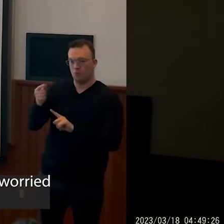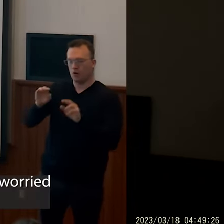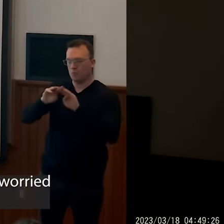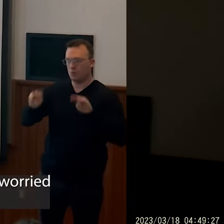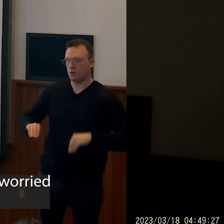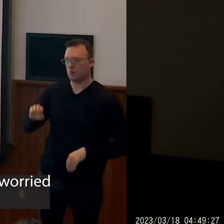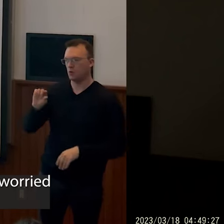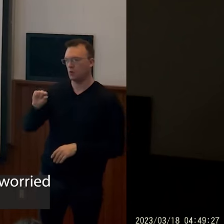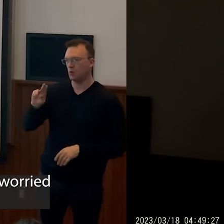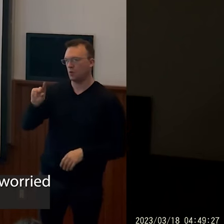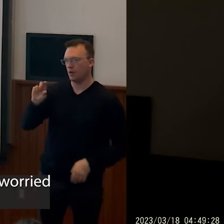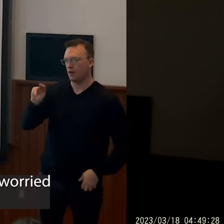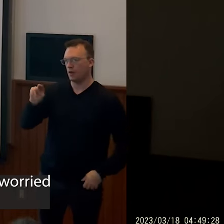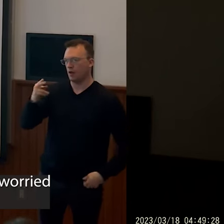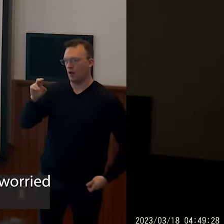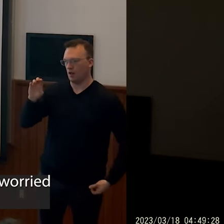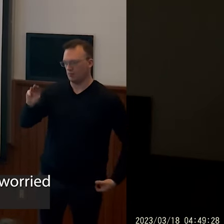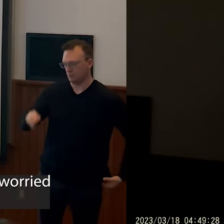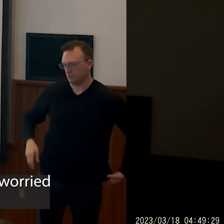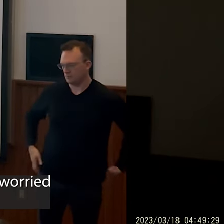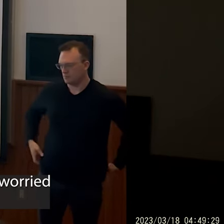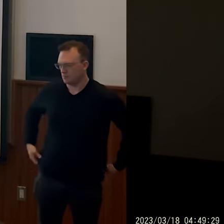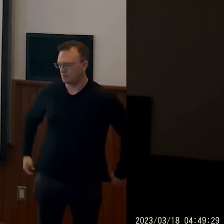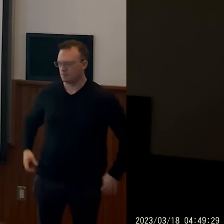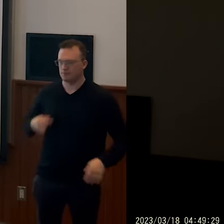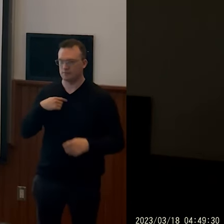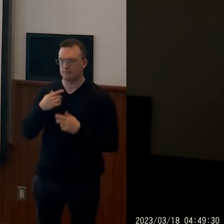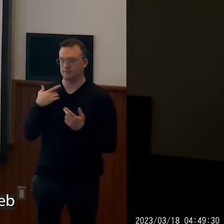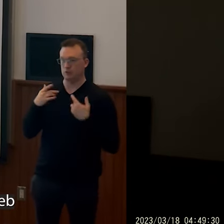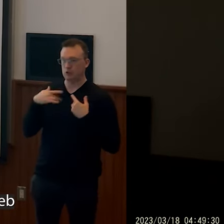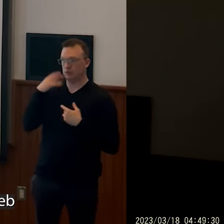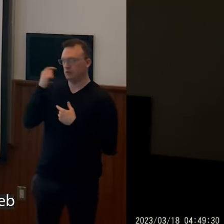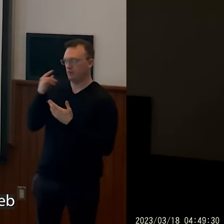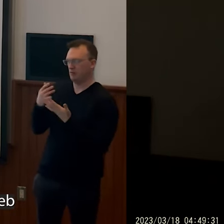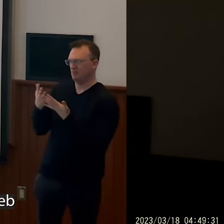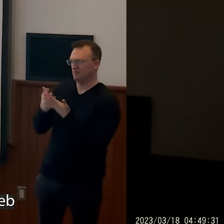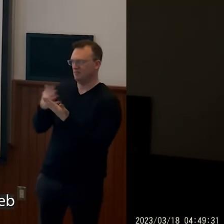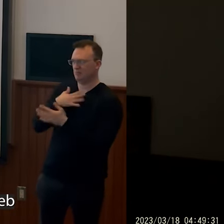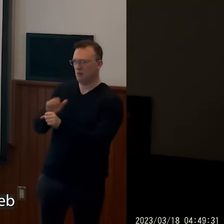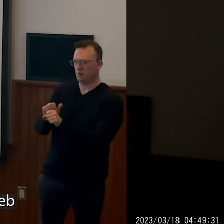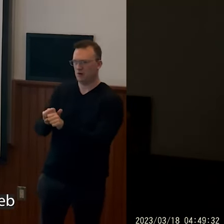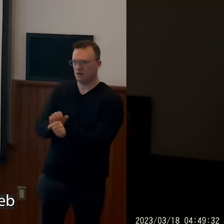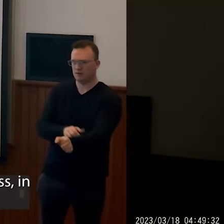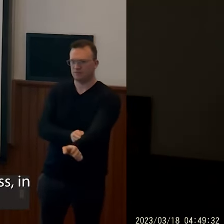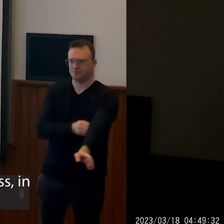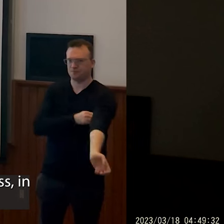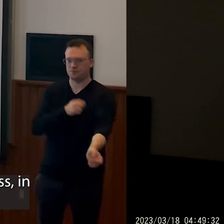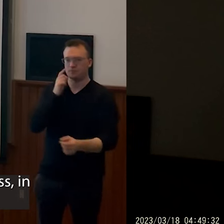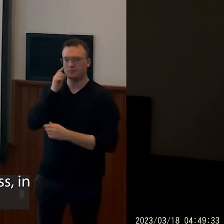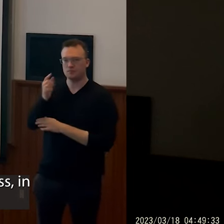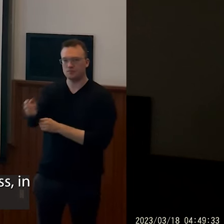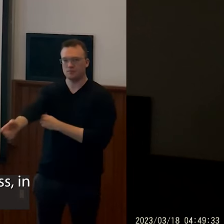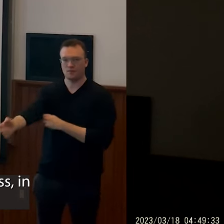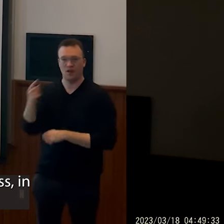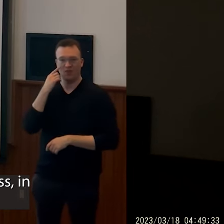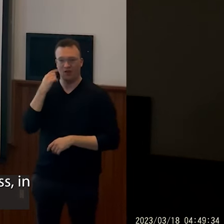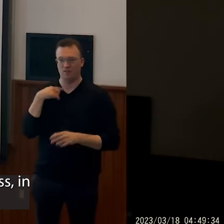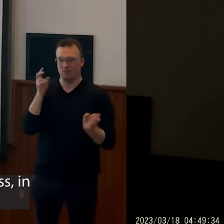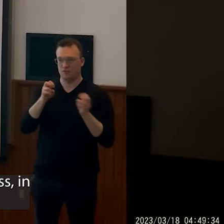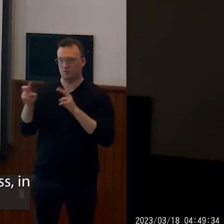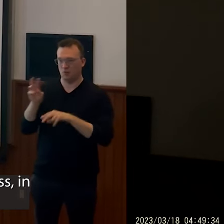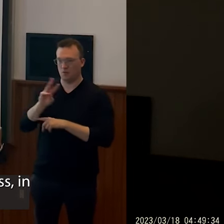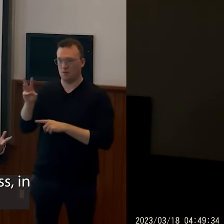think about this because I was really worried about censorship. And I thought that if I put it on the web, I can say this is just a